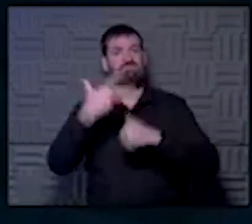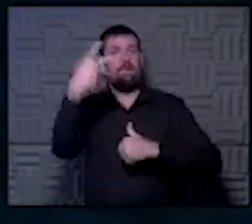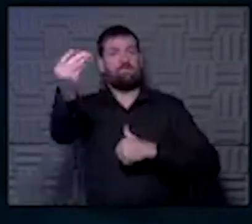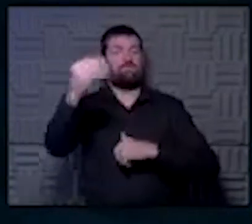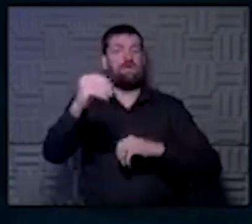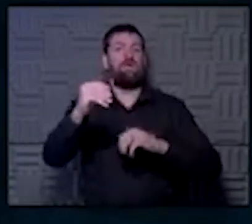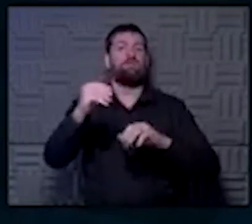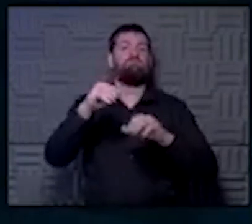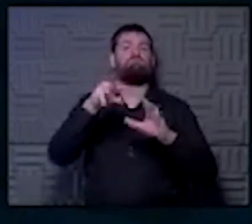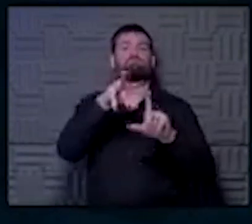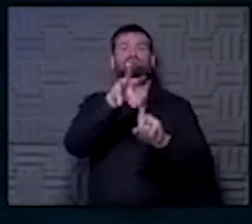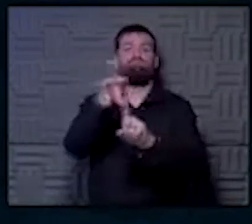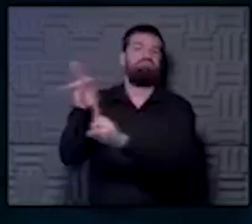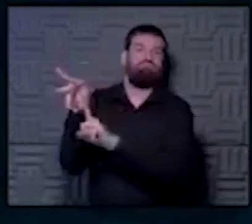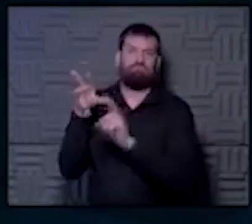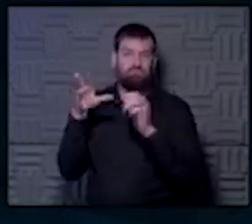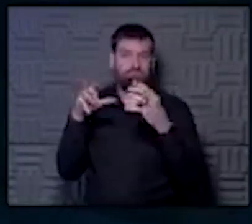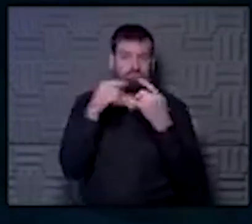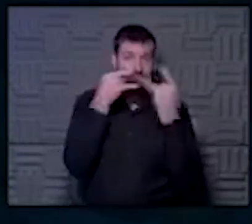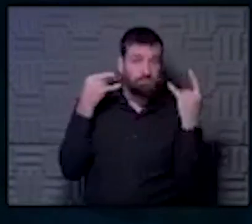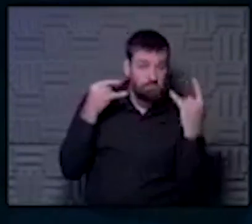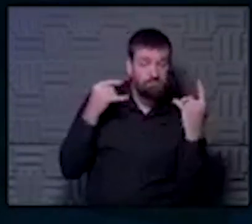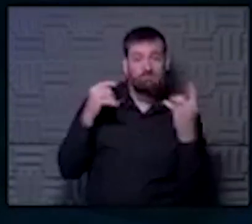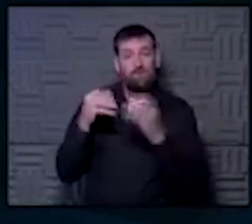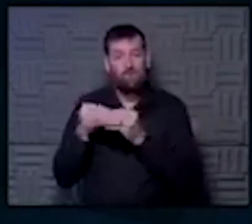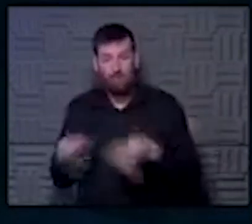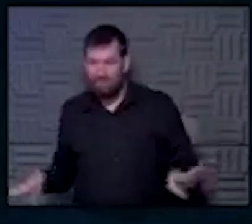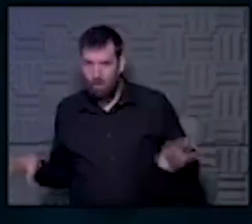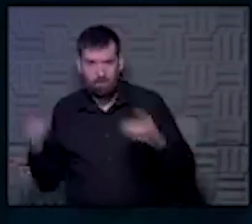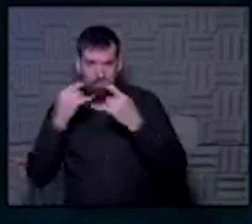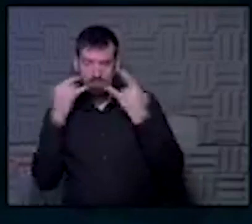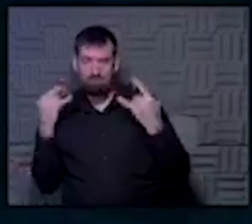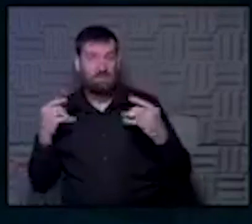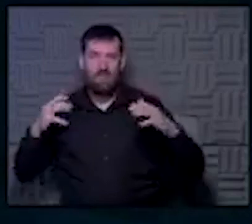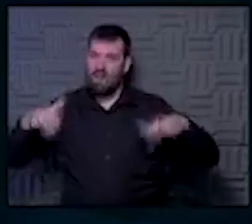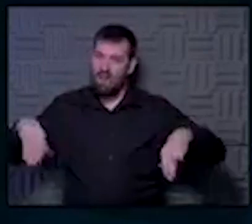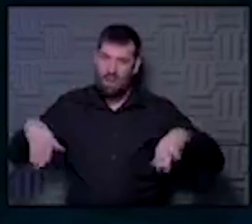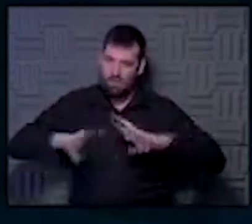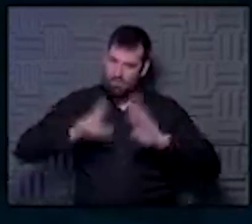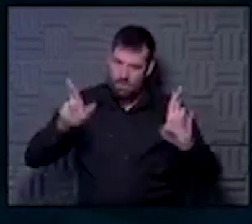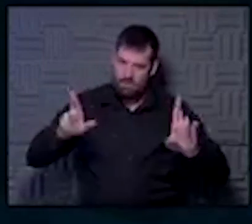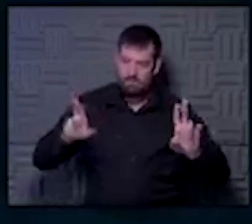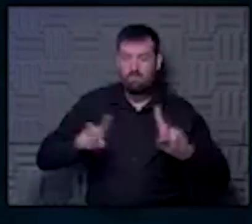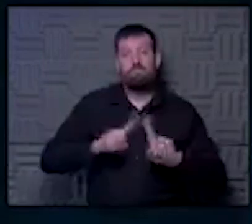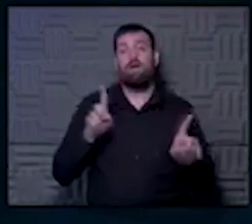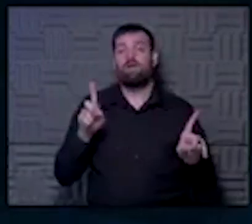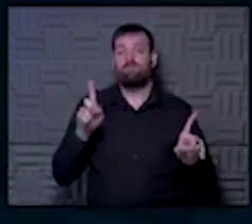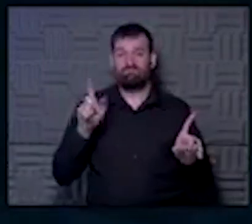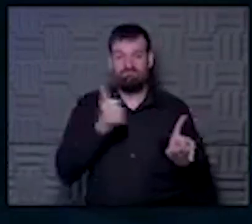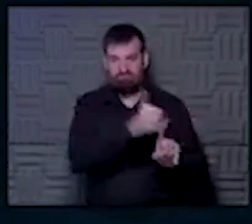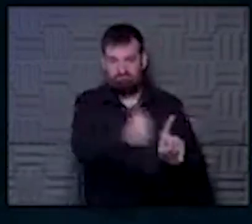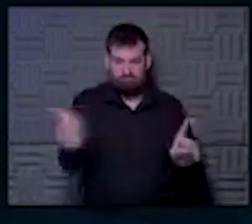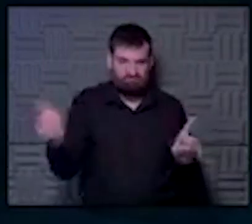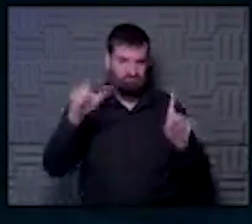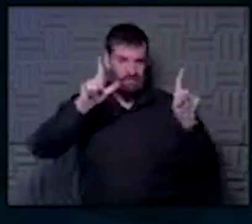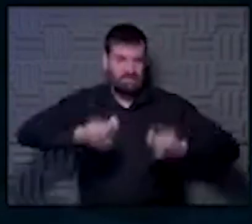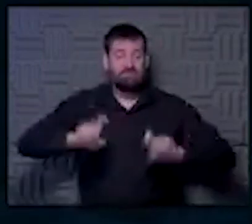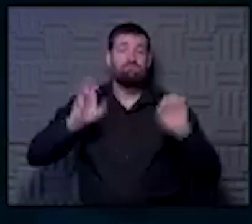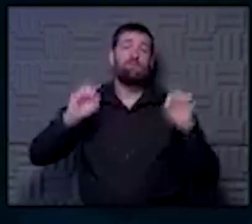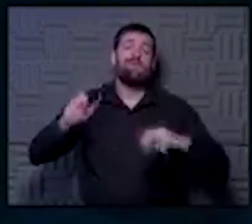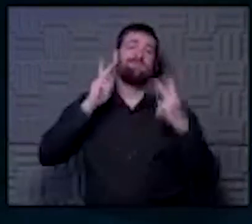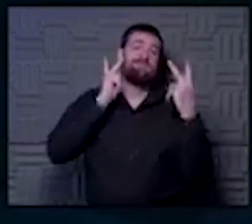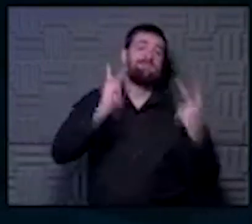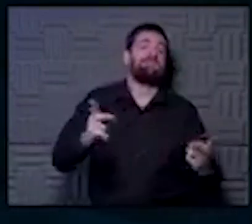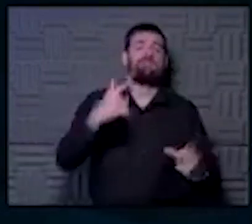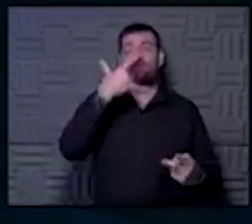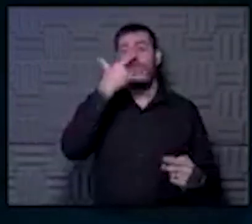their breath cloud looks like with and without a mask. We're not quite ready to accept those yet, but we're going to ask you to do your own test so you can see what that breath